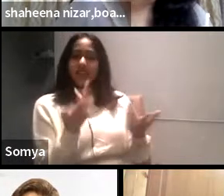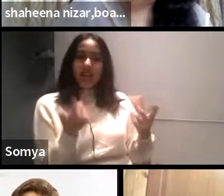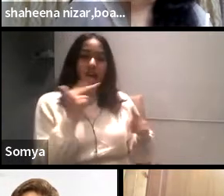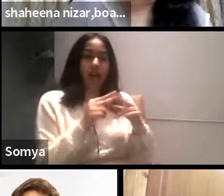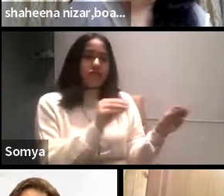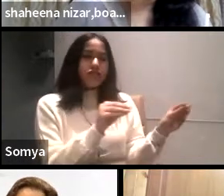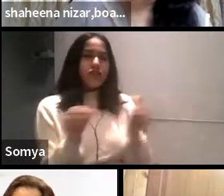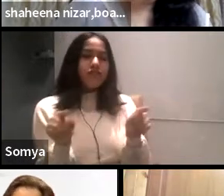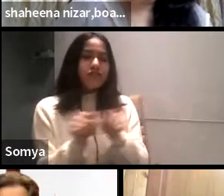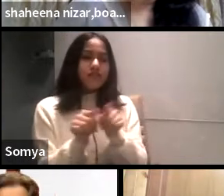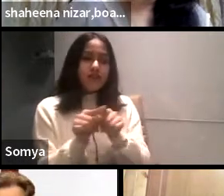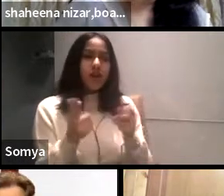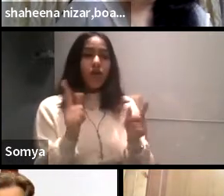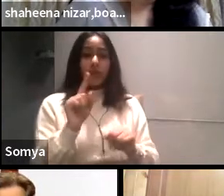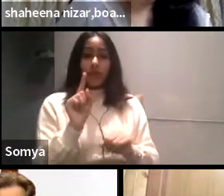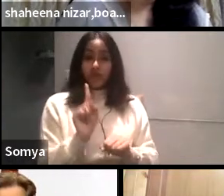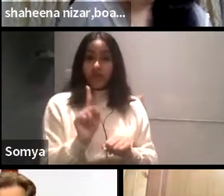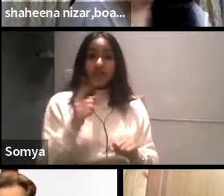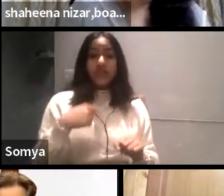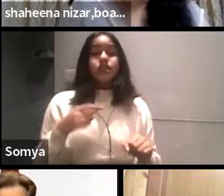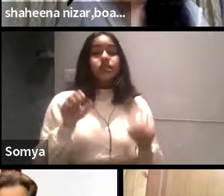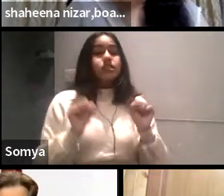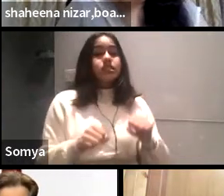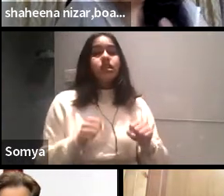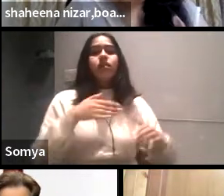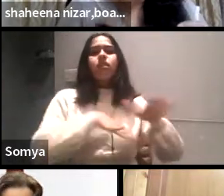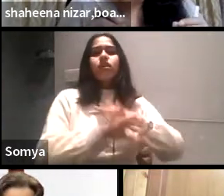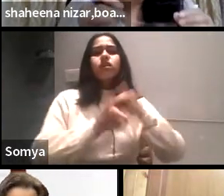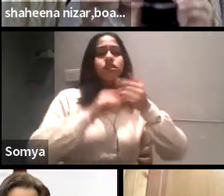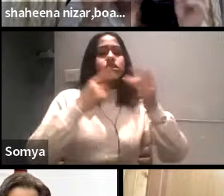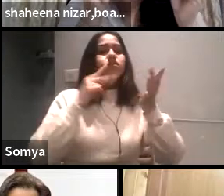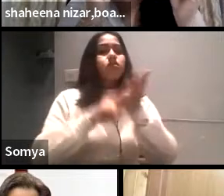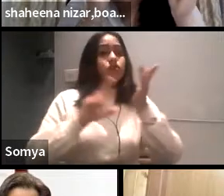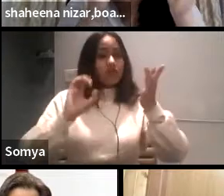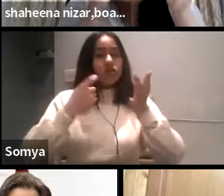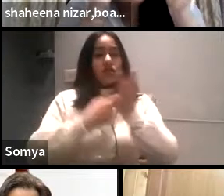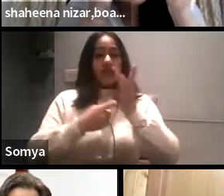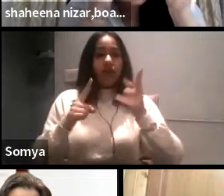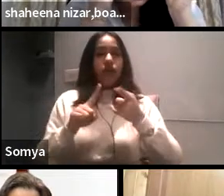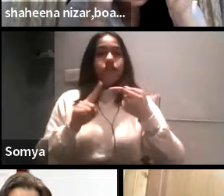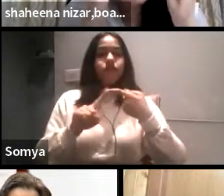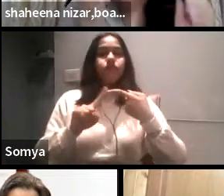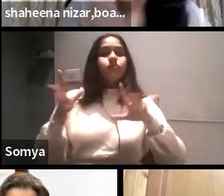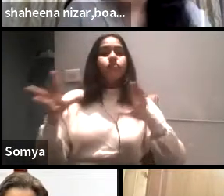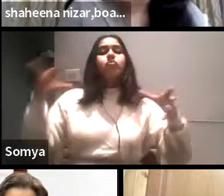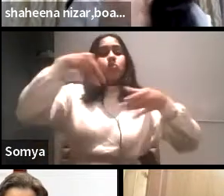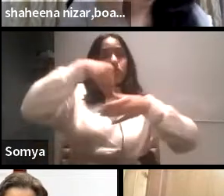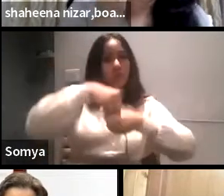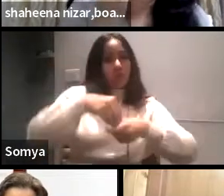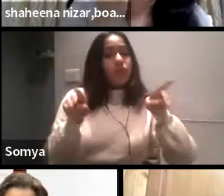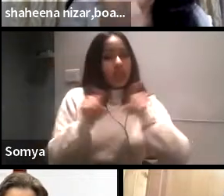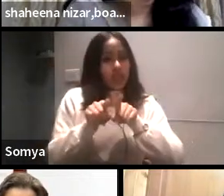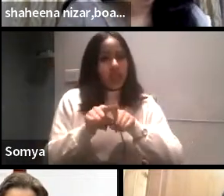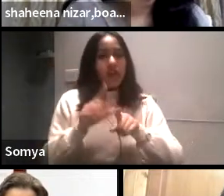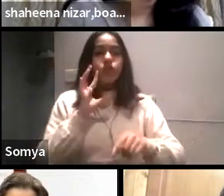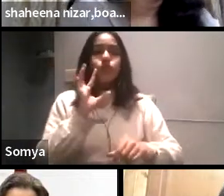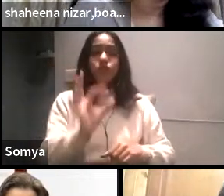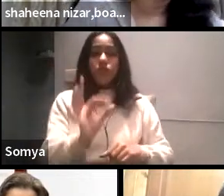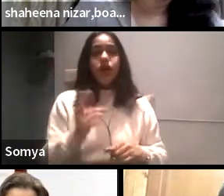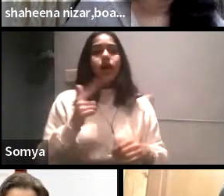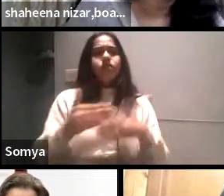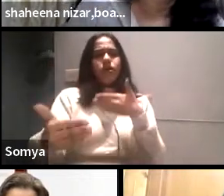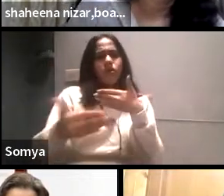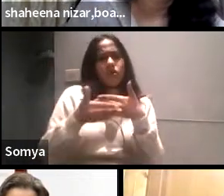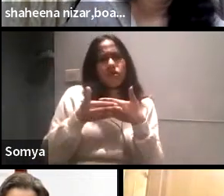shifted. And we particularly saw that senior leaders were involved in that shift and involved in actually really getting close to